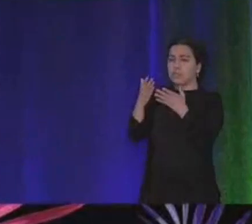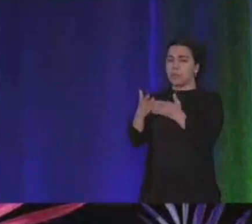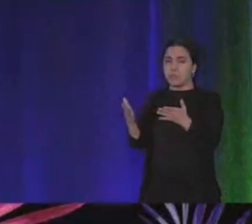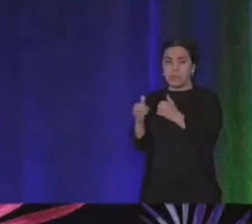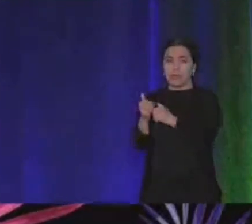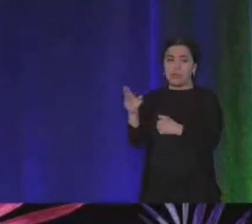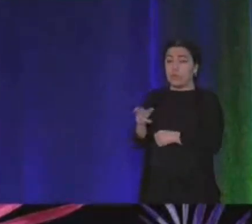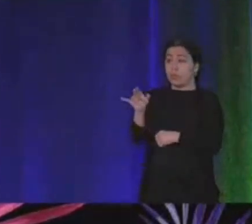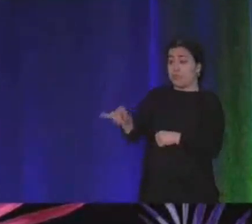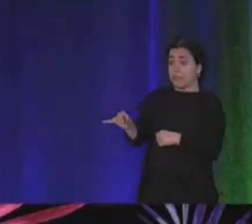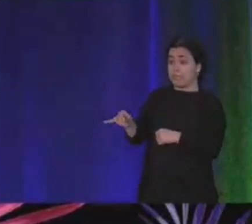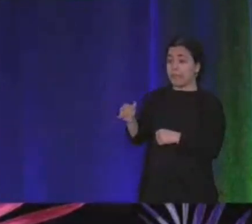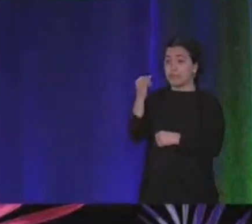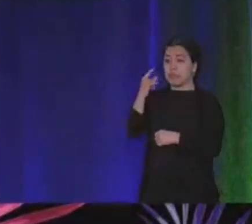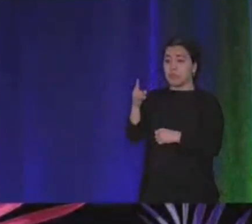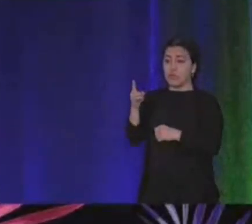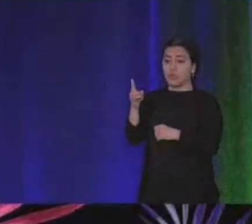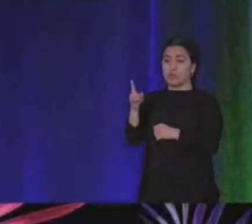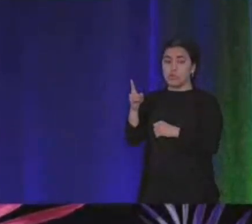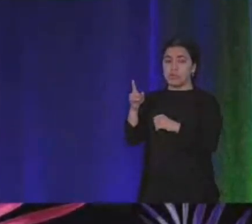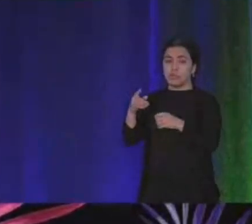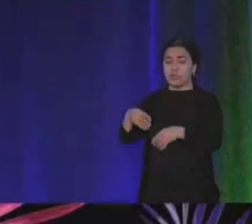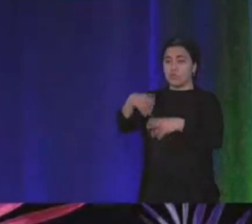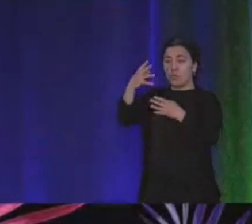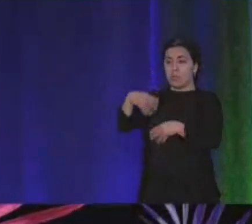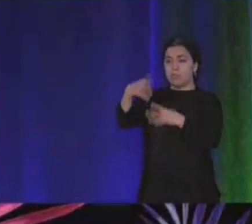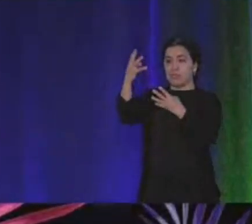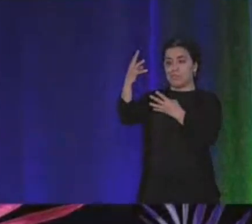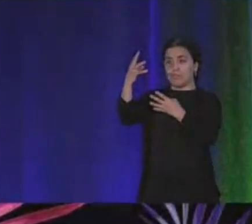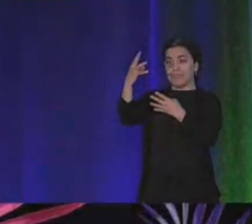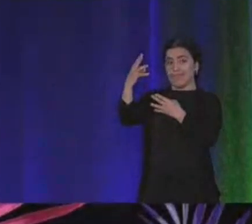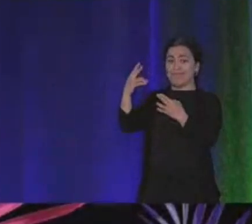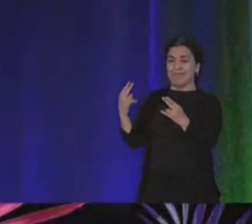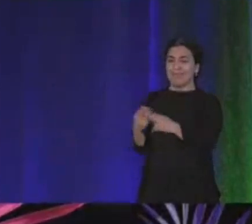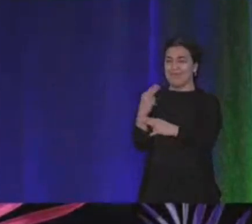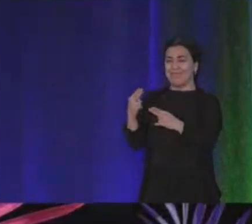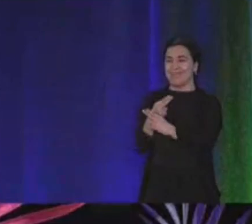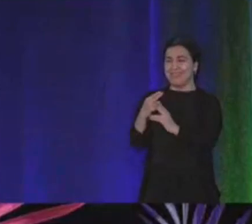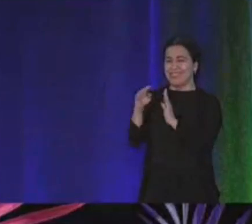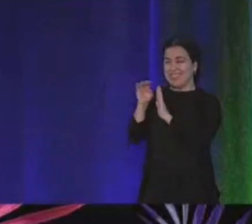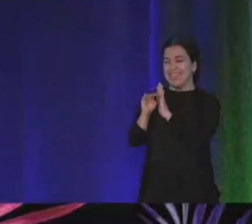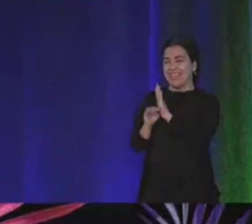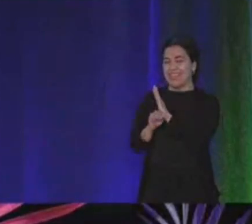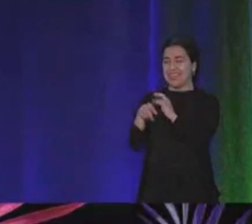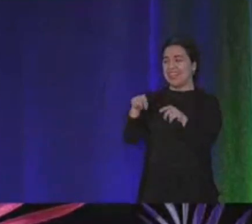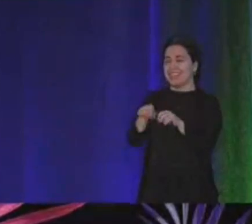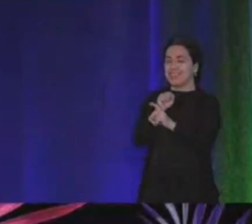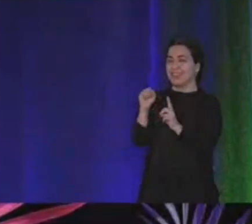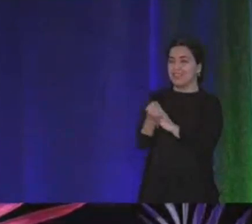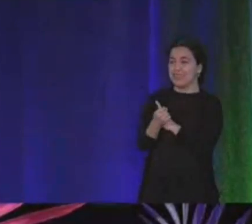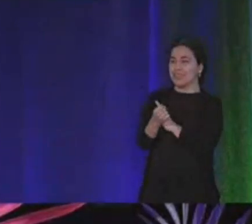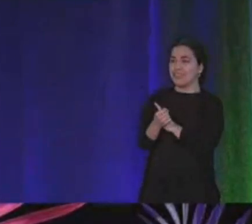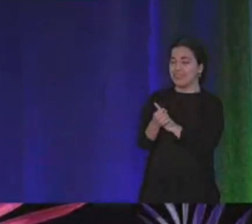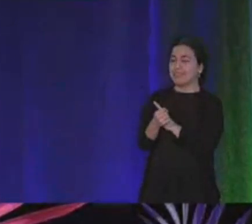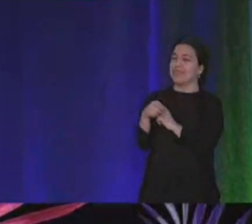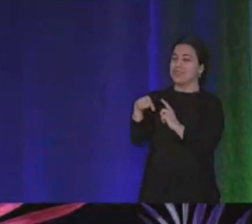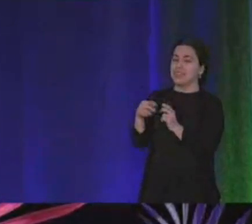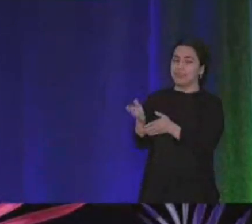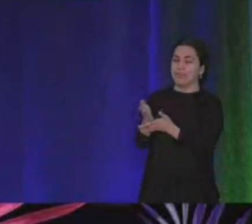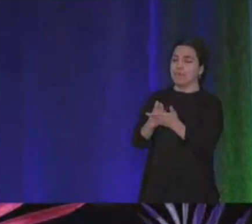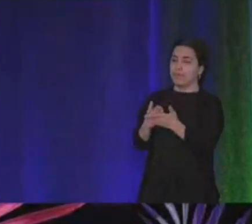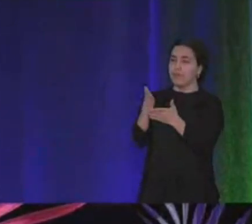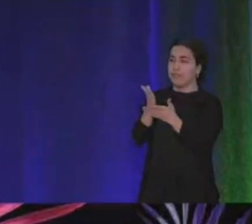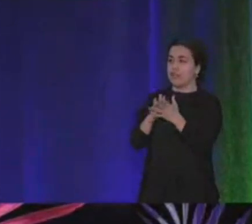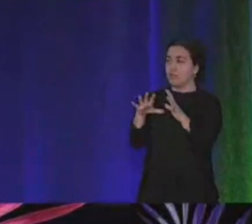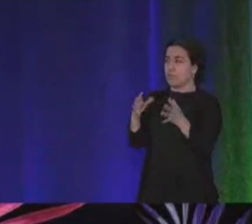them. And also if you scroll down, there's like a, usage guideline, in this situation, you should use this state of the